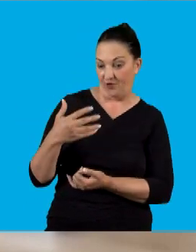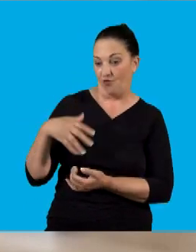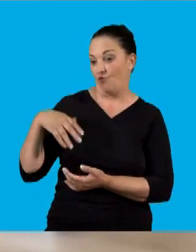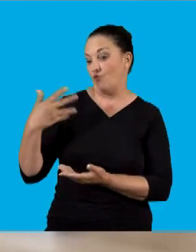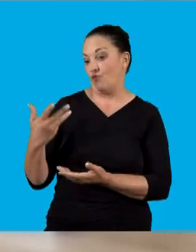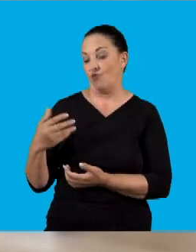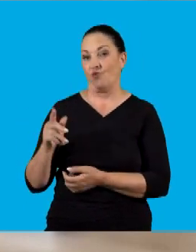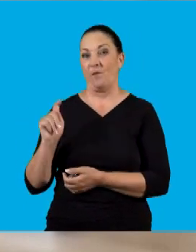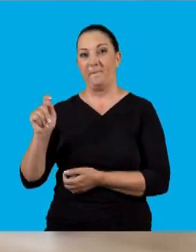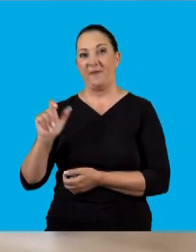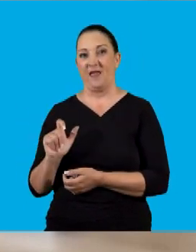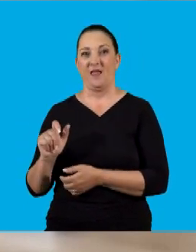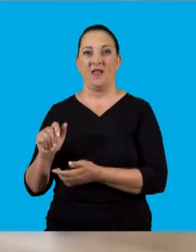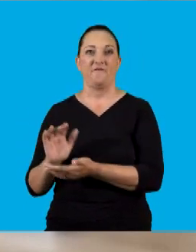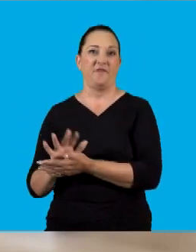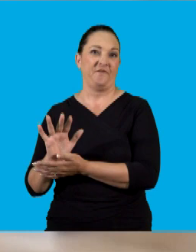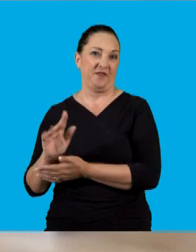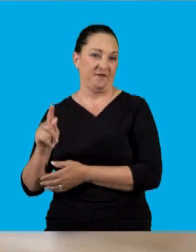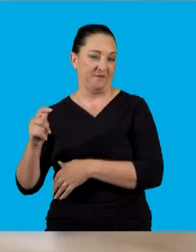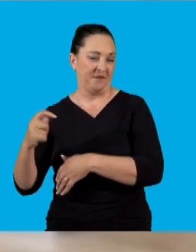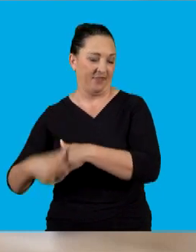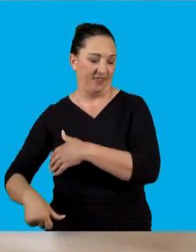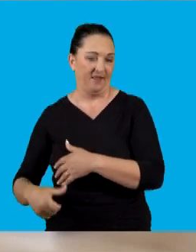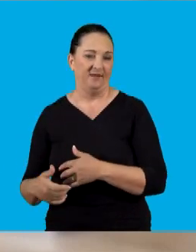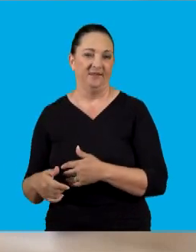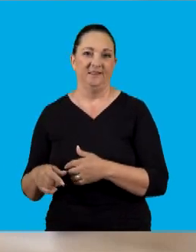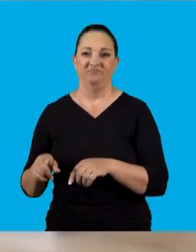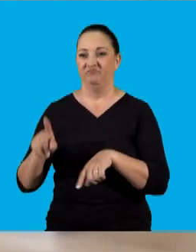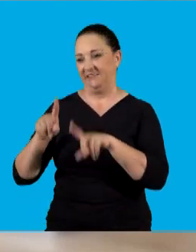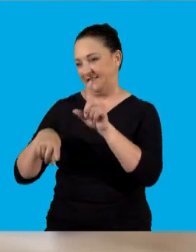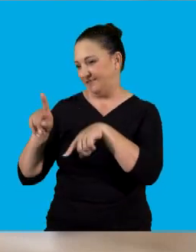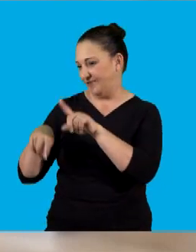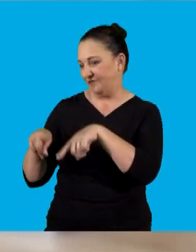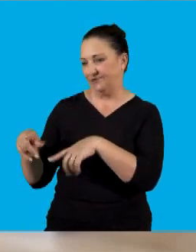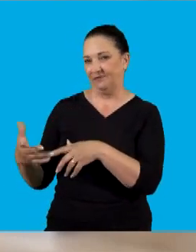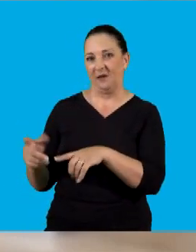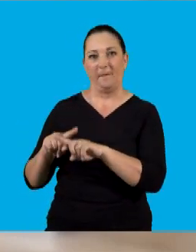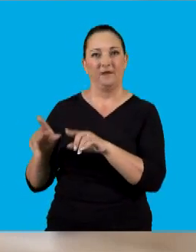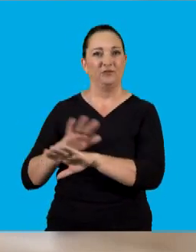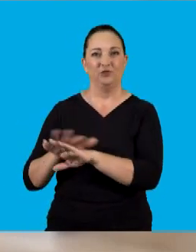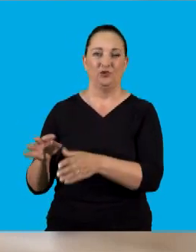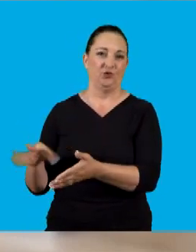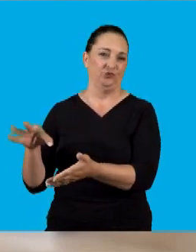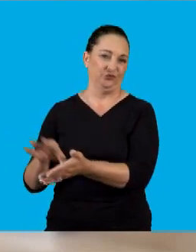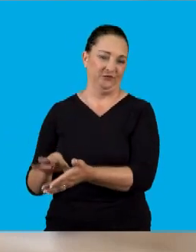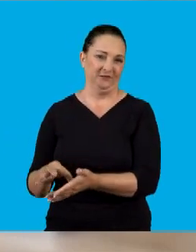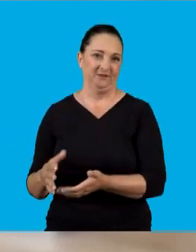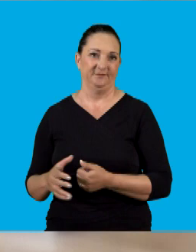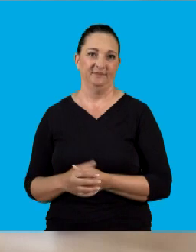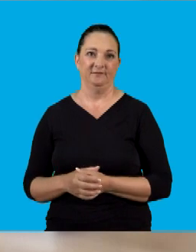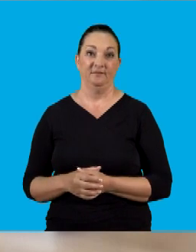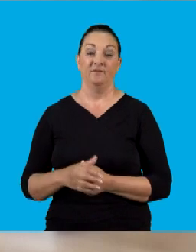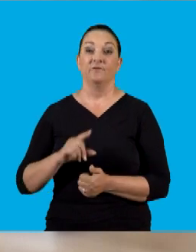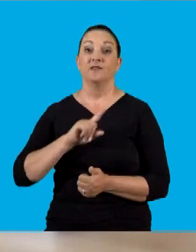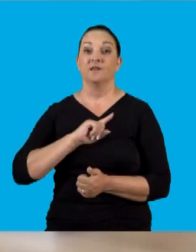you are getting paid on the 15th of the month. So it's just inconsistent because they are not registered, those businesses. So they